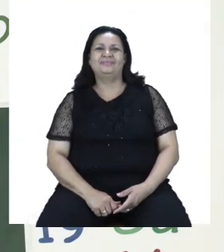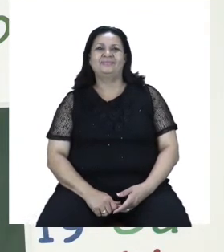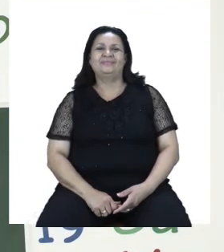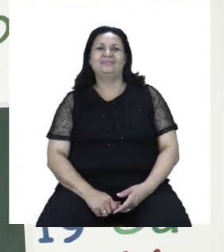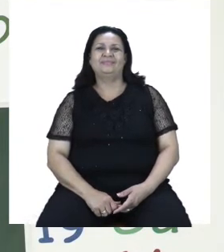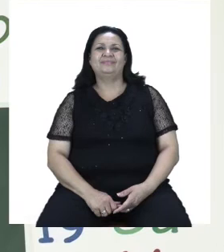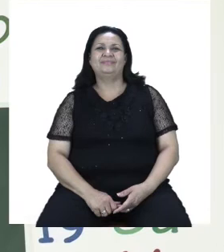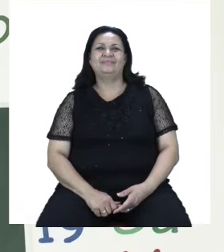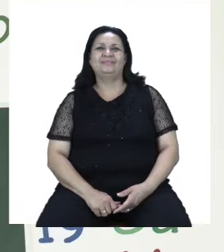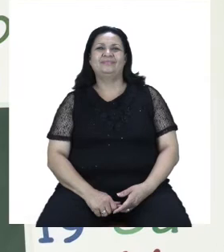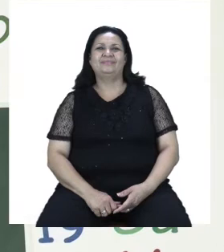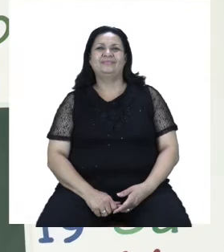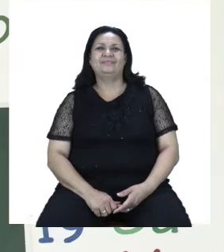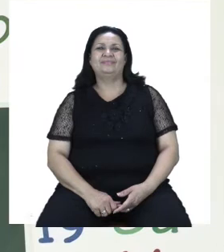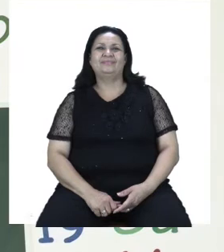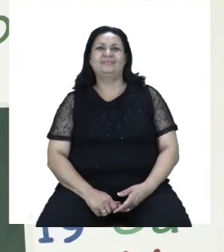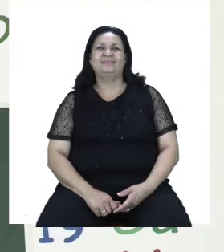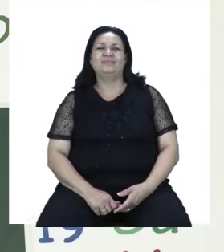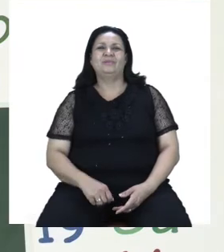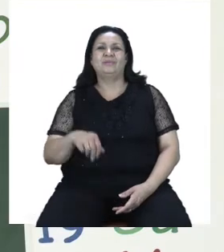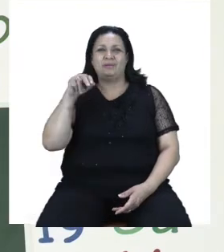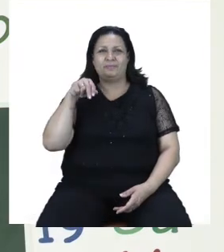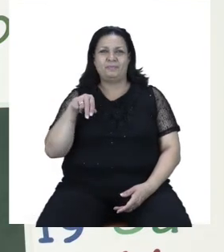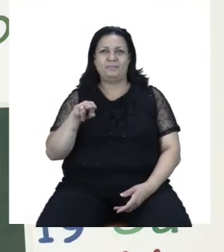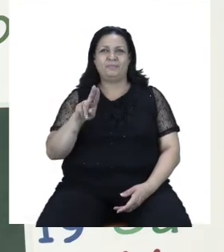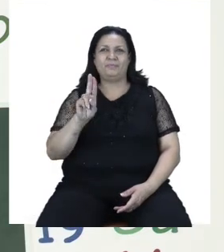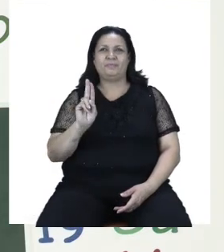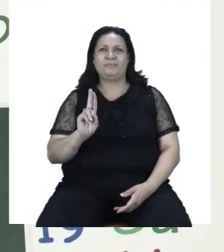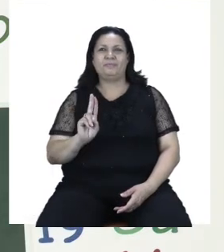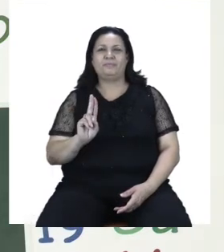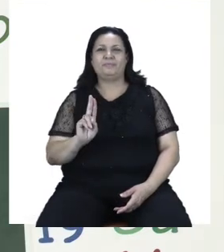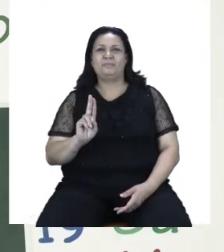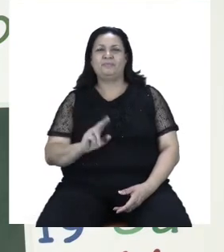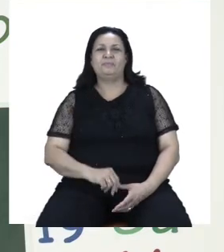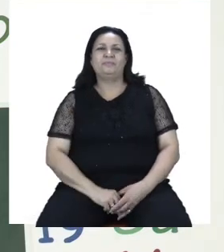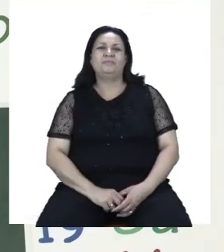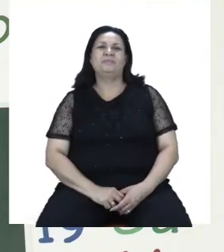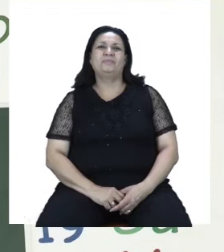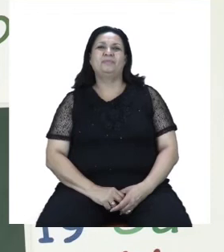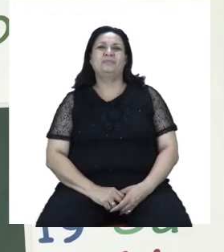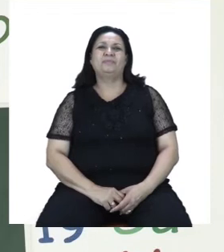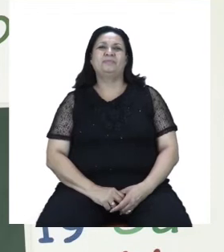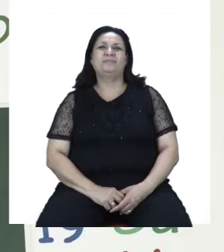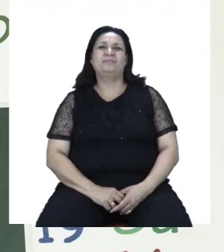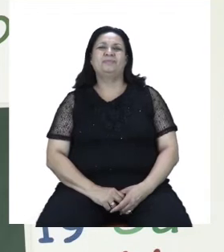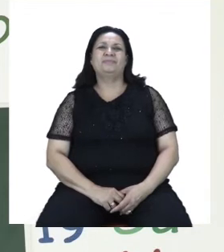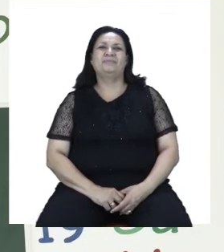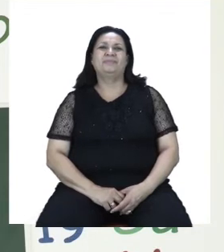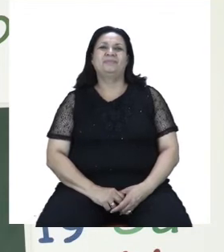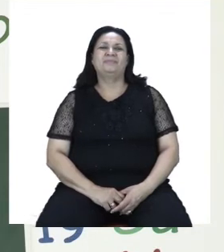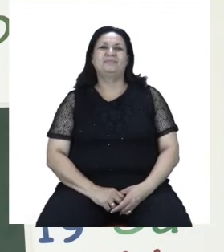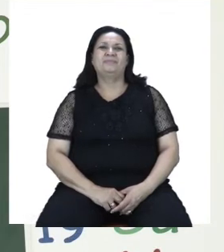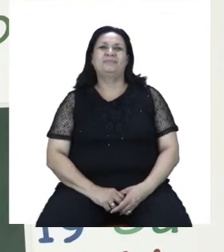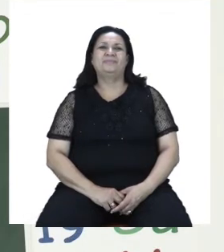continue. Remember, you are writing your name and not teacher's name. The